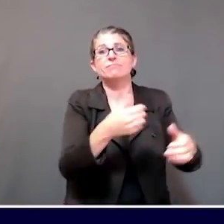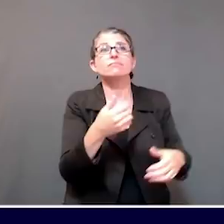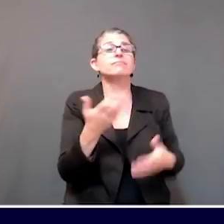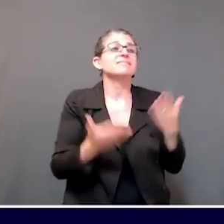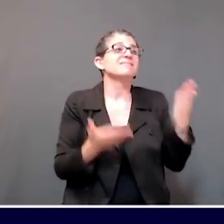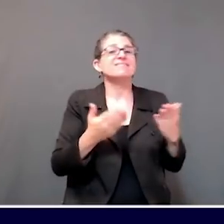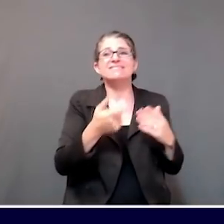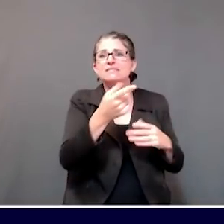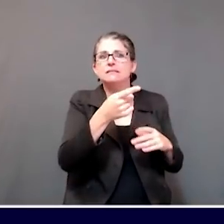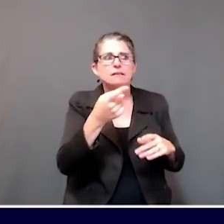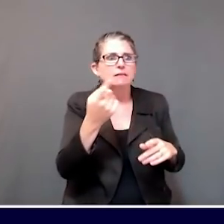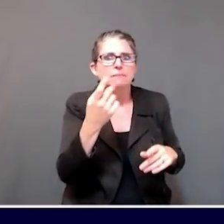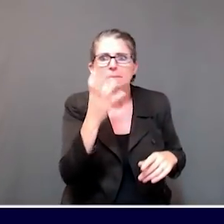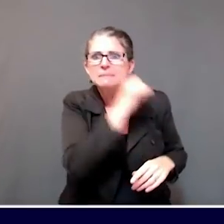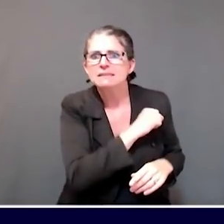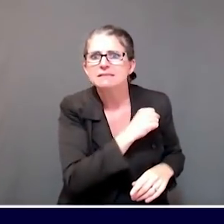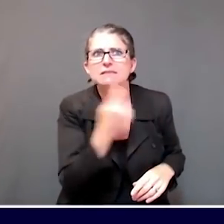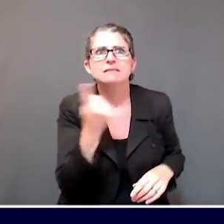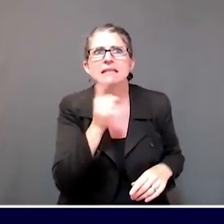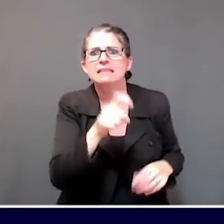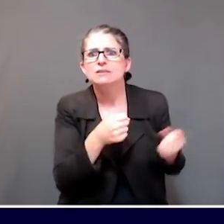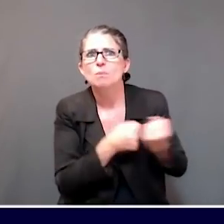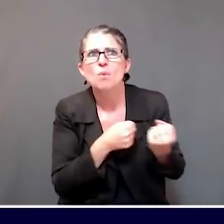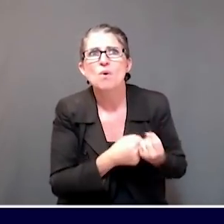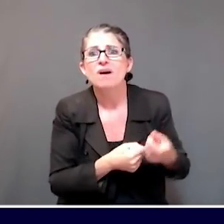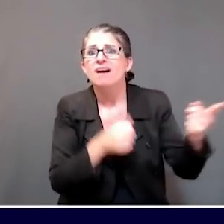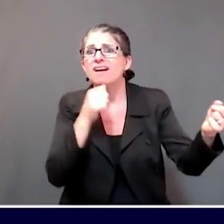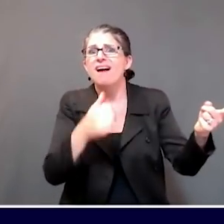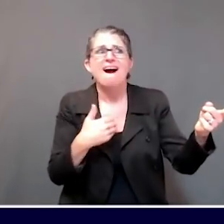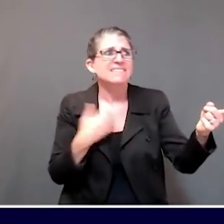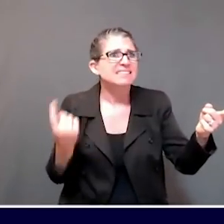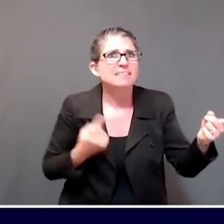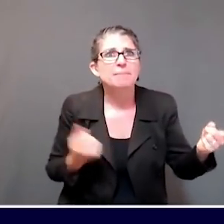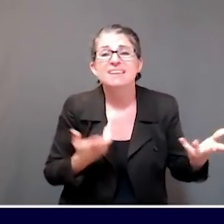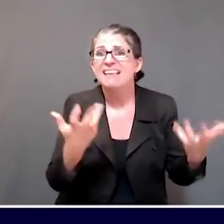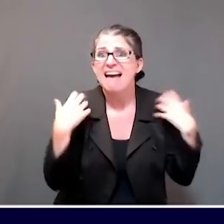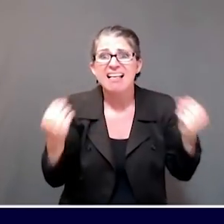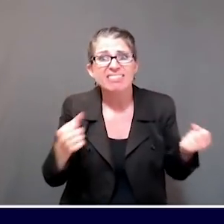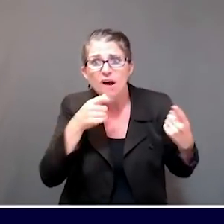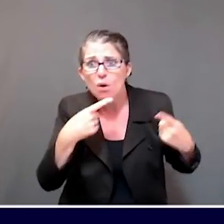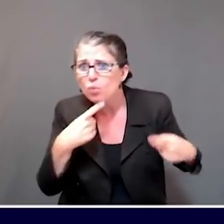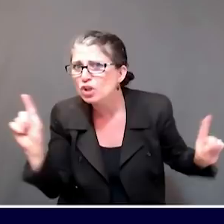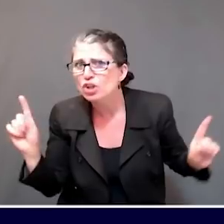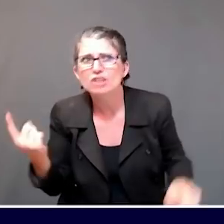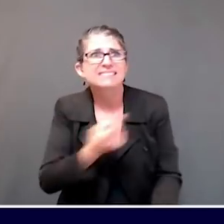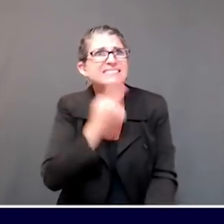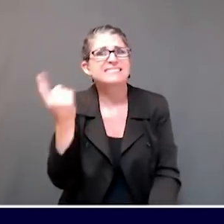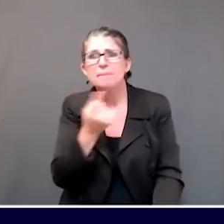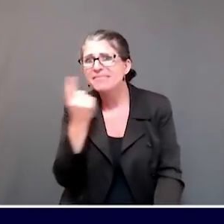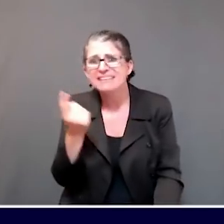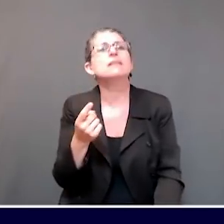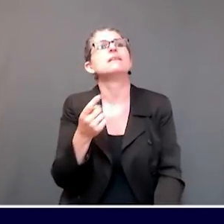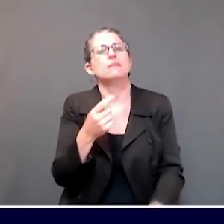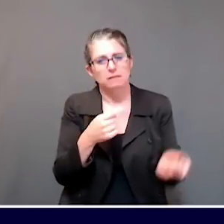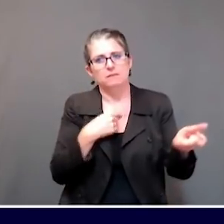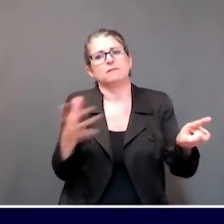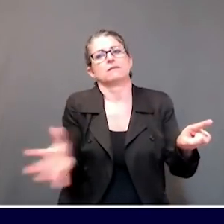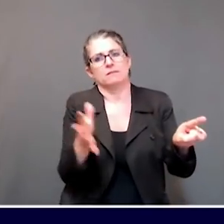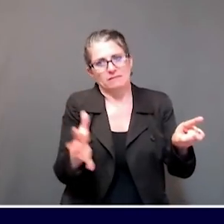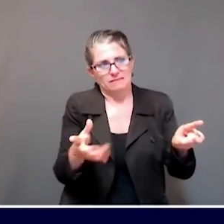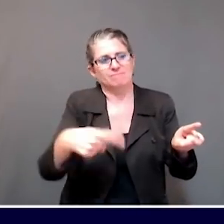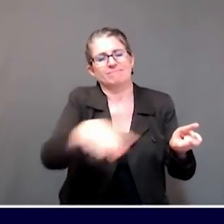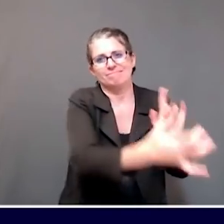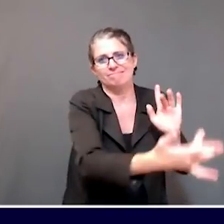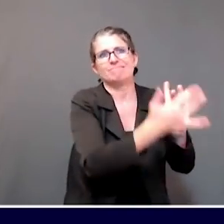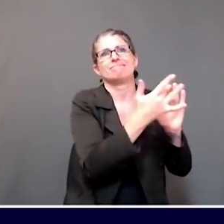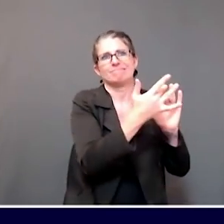like children, to make sure that they have the support that they need to re-engage with people. So we continue to monitor data, continue to look at best